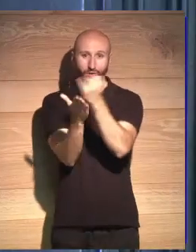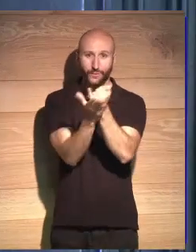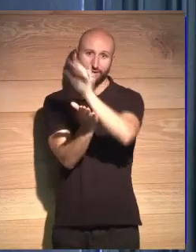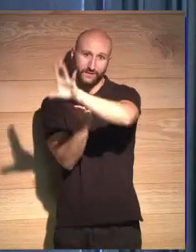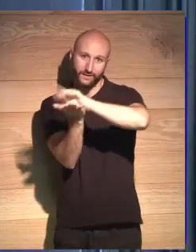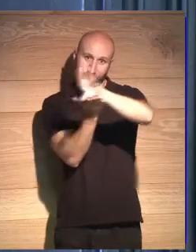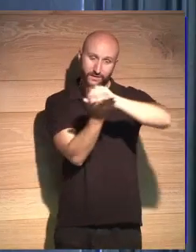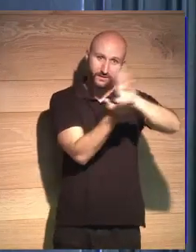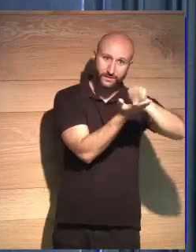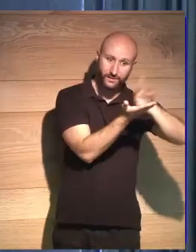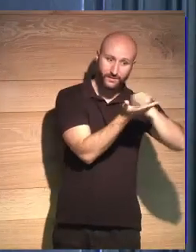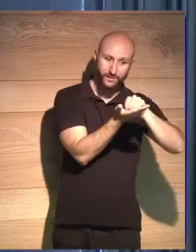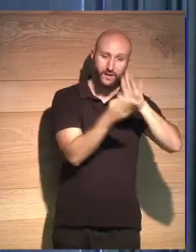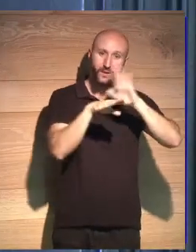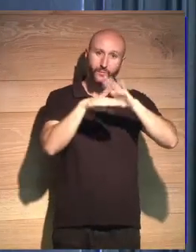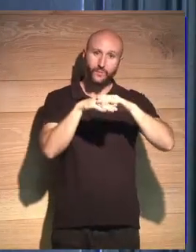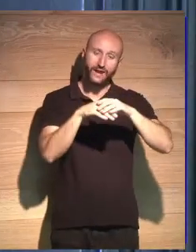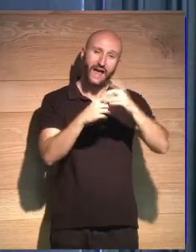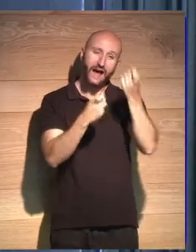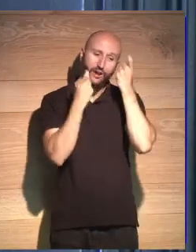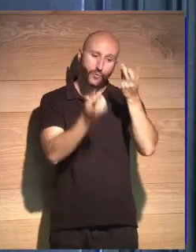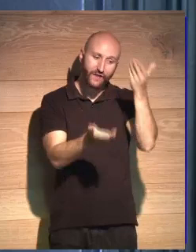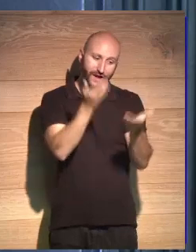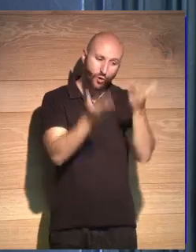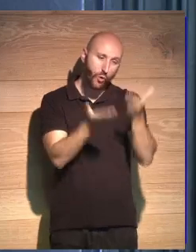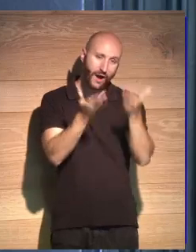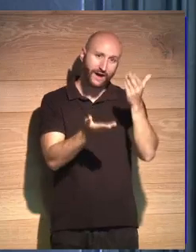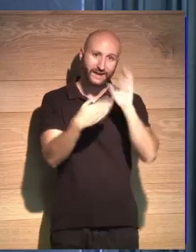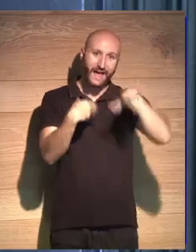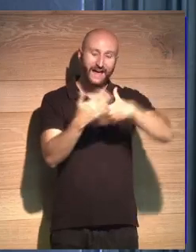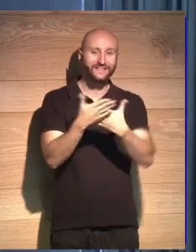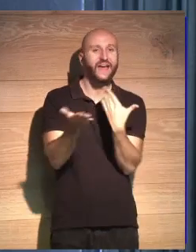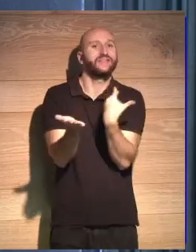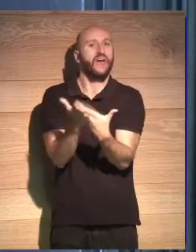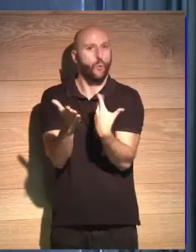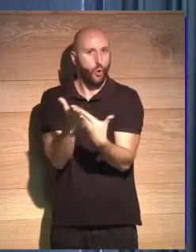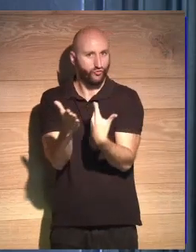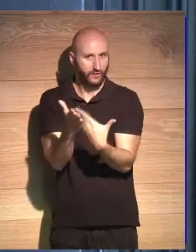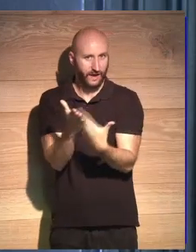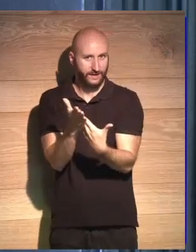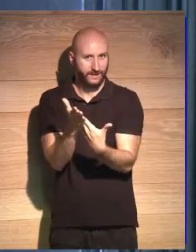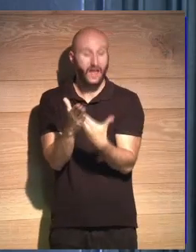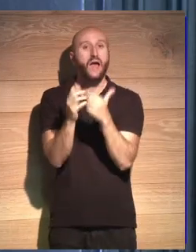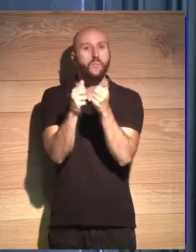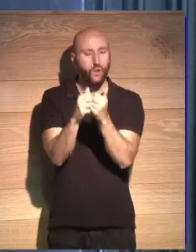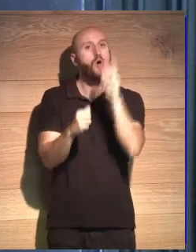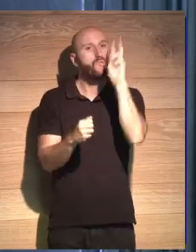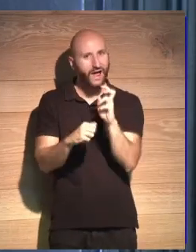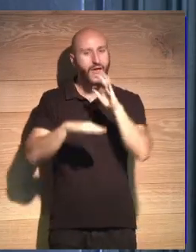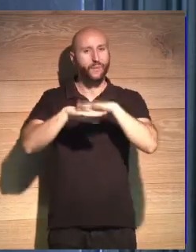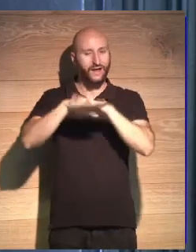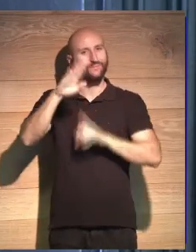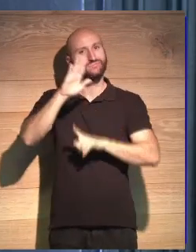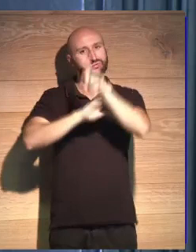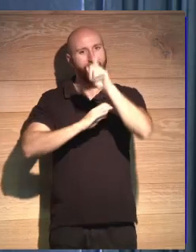and Video Games, to find the evidence and find the way to assess the students so that we can prove that we are